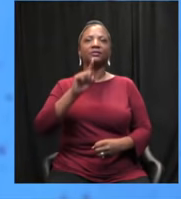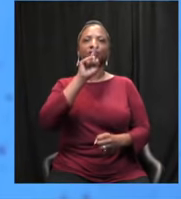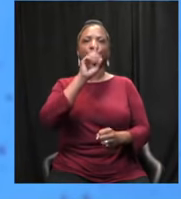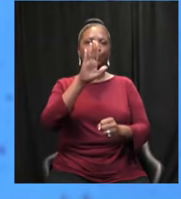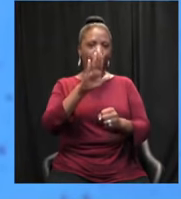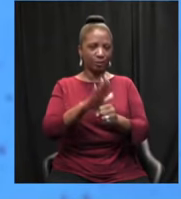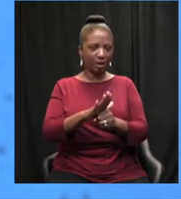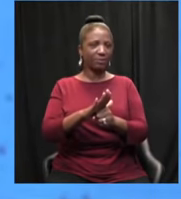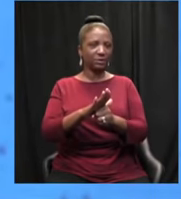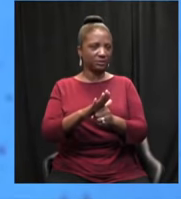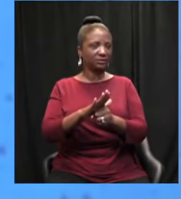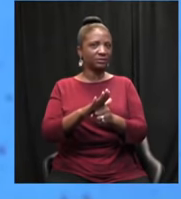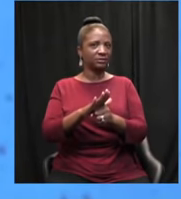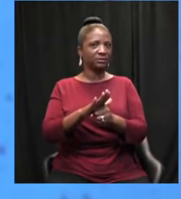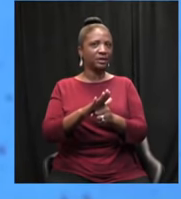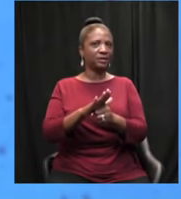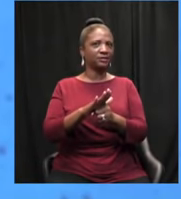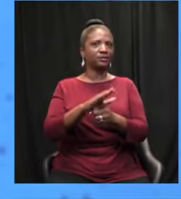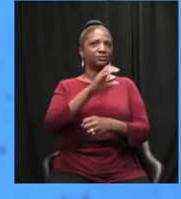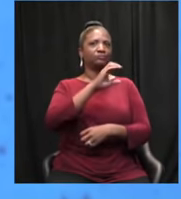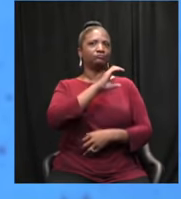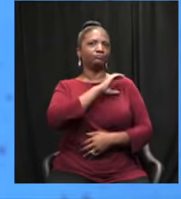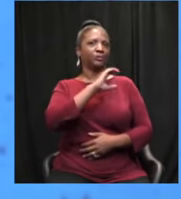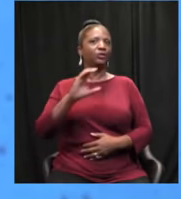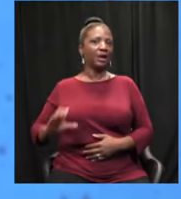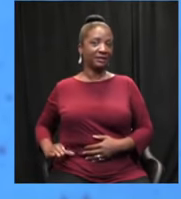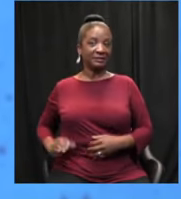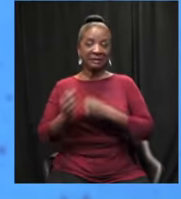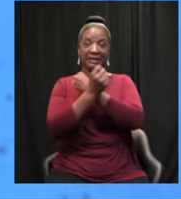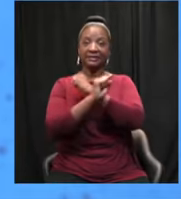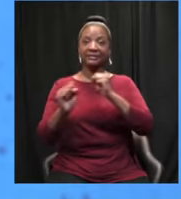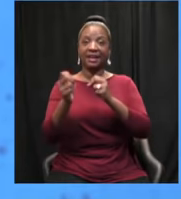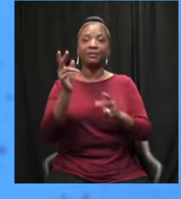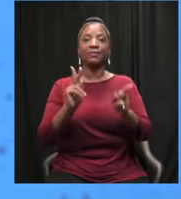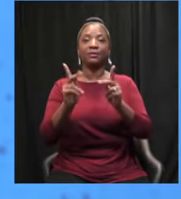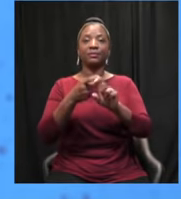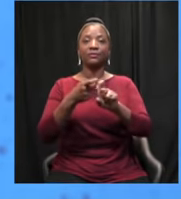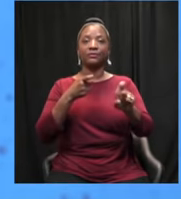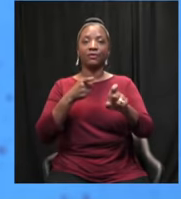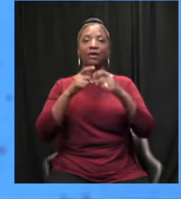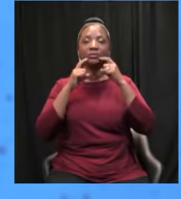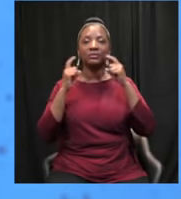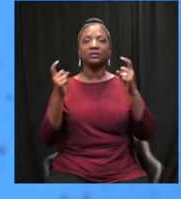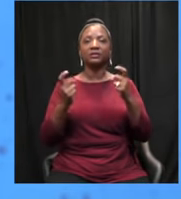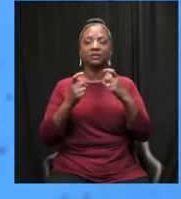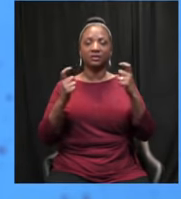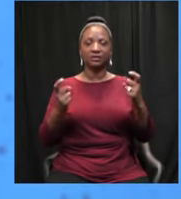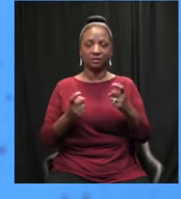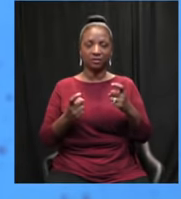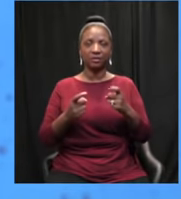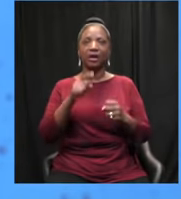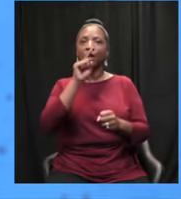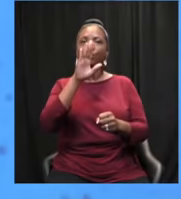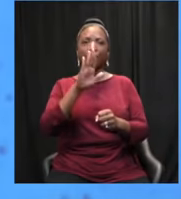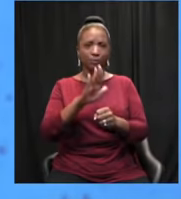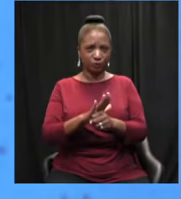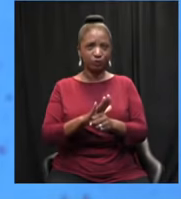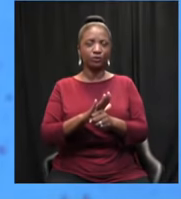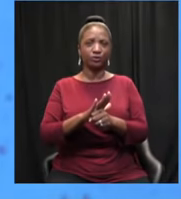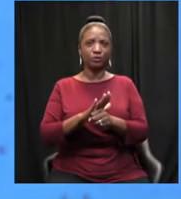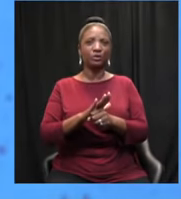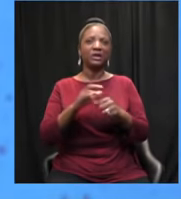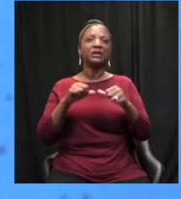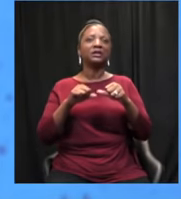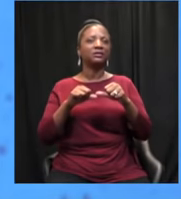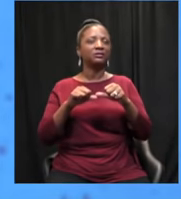save all of his people from their sins. Friends, I want to promise you, when you hold on to who Jesus is,